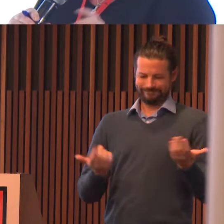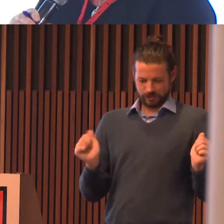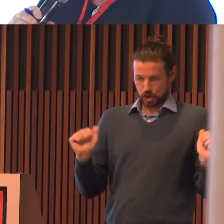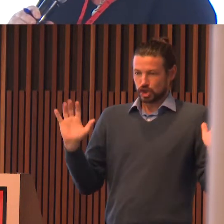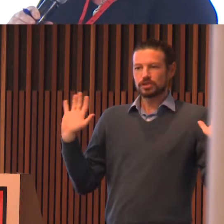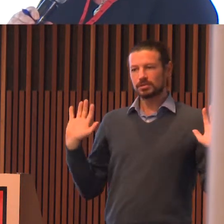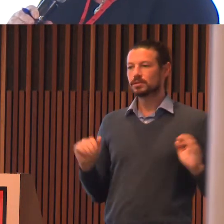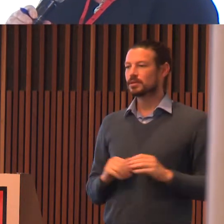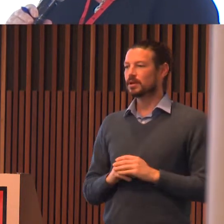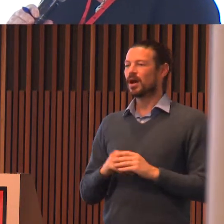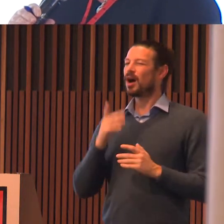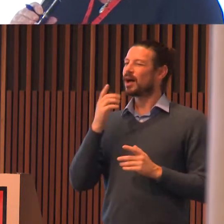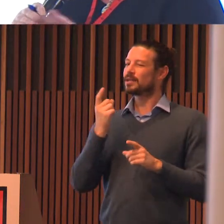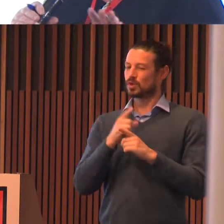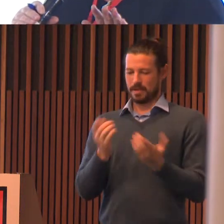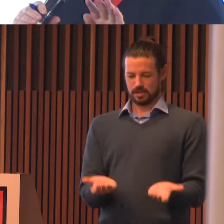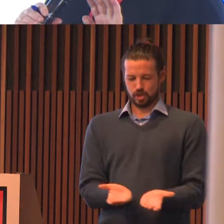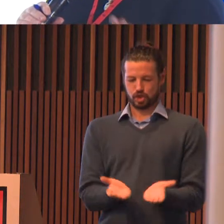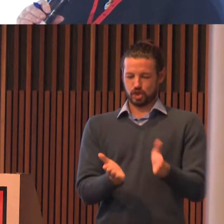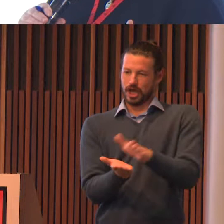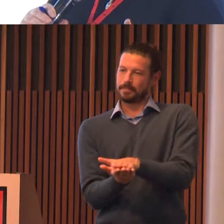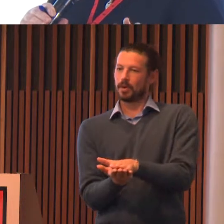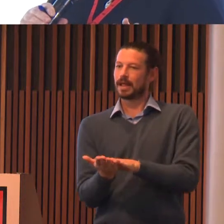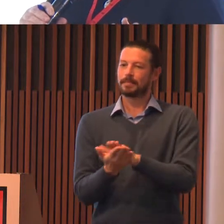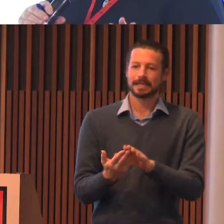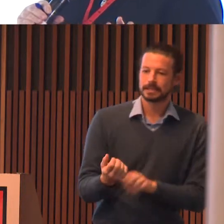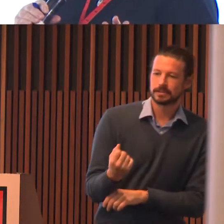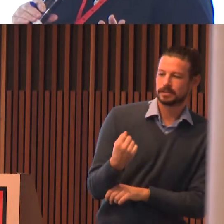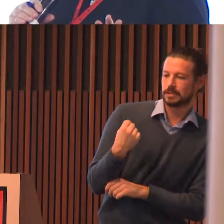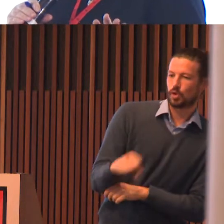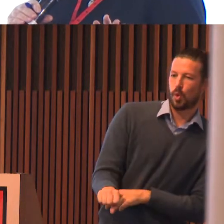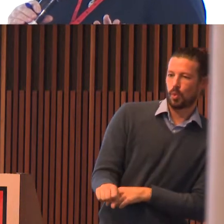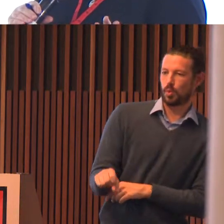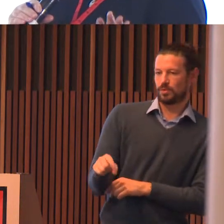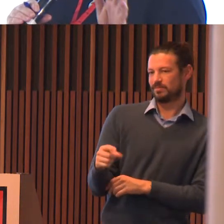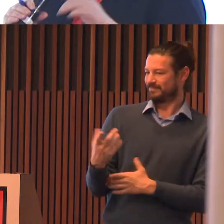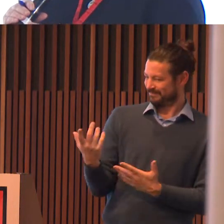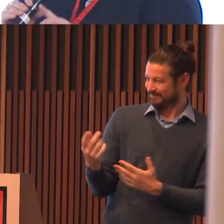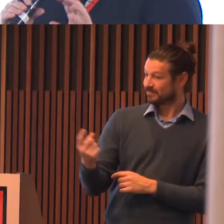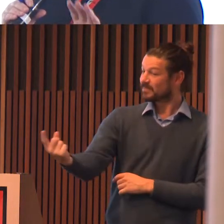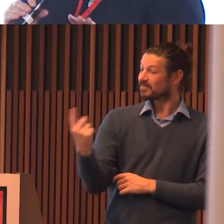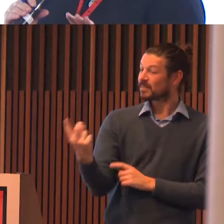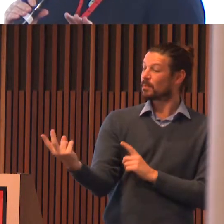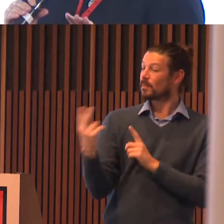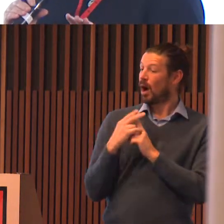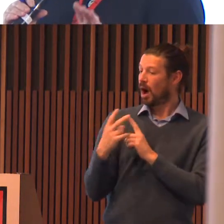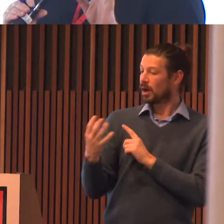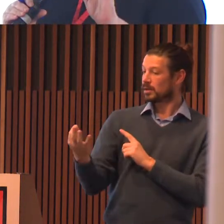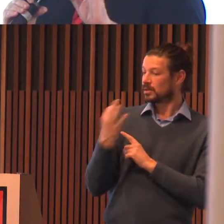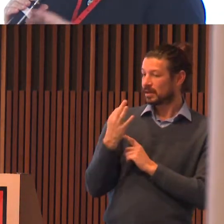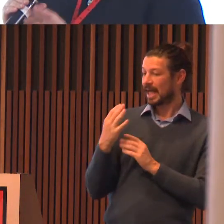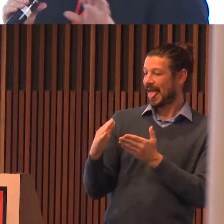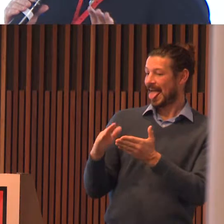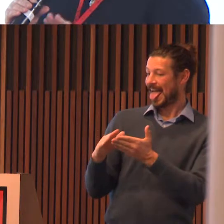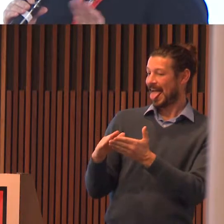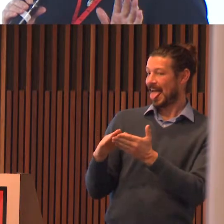So when I say shut our books, it means that we're saying no to people who are asking for assistance.